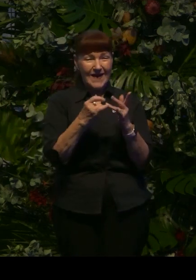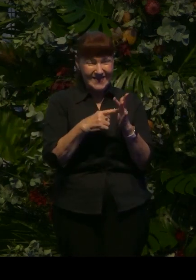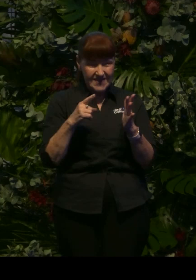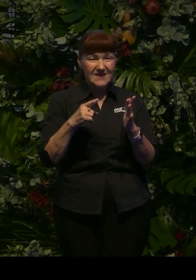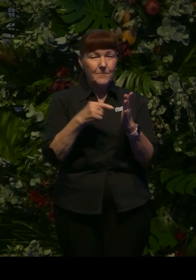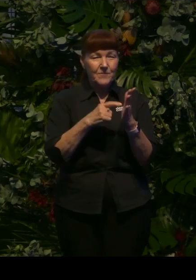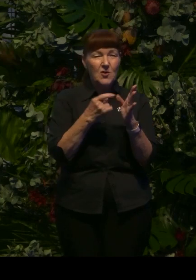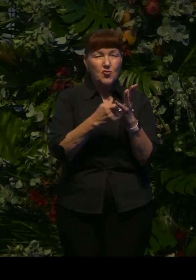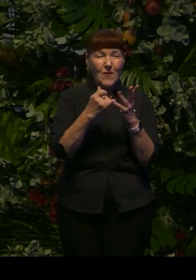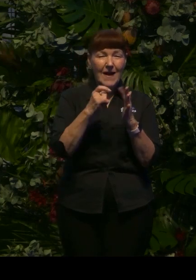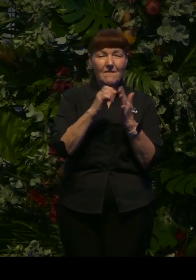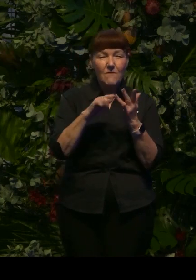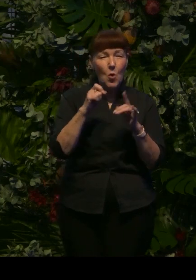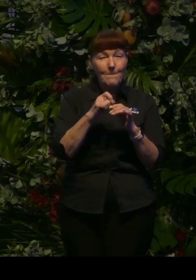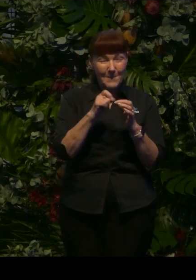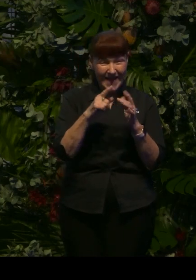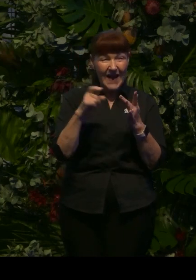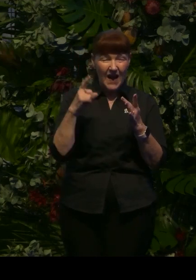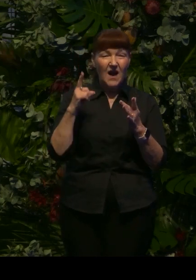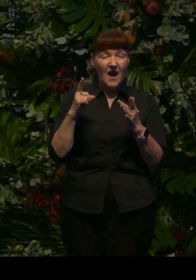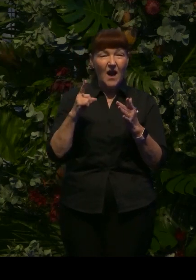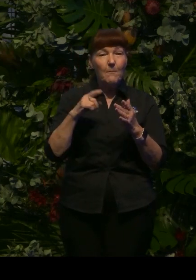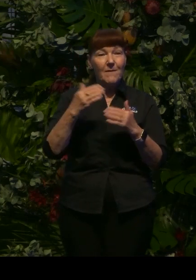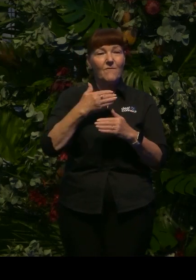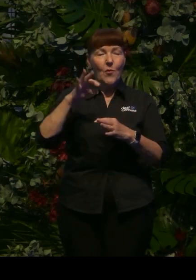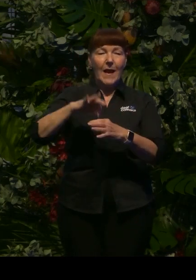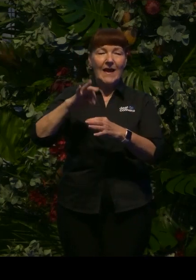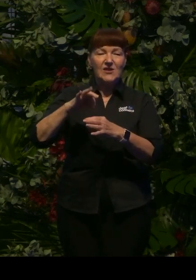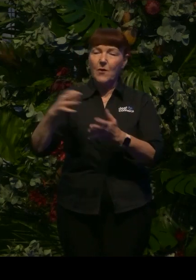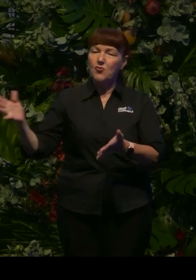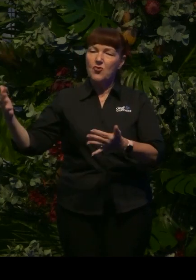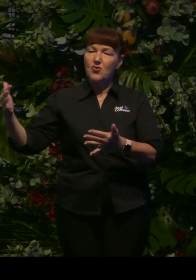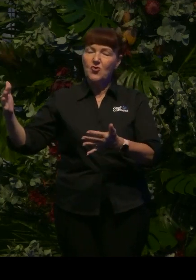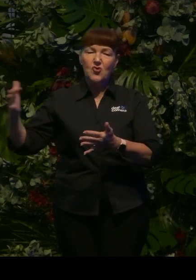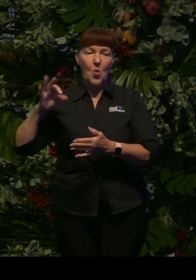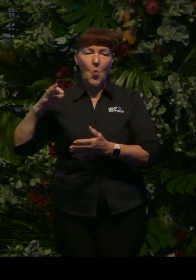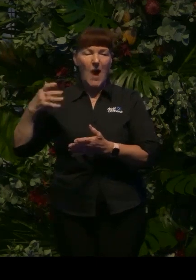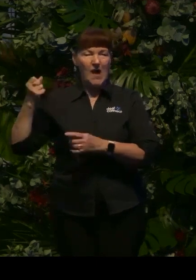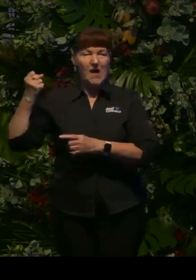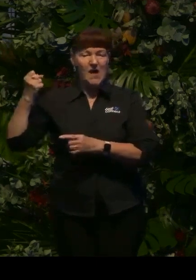tropes ahead of the 2024 elections. So what have we faced as a country?